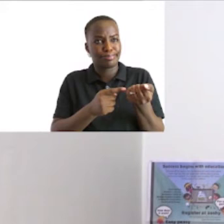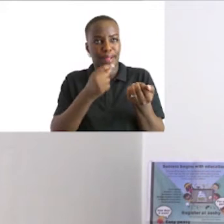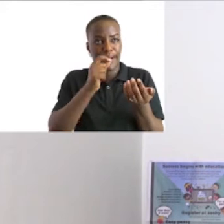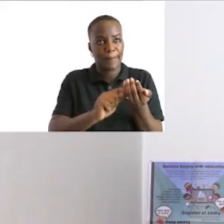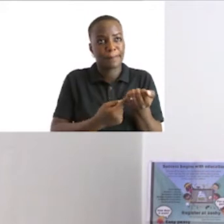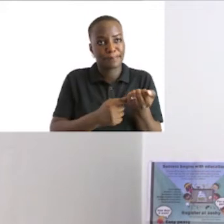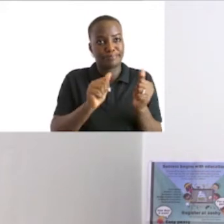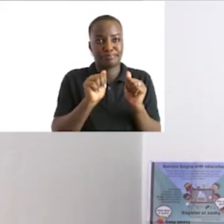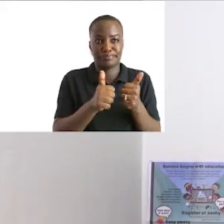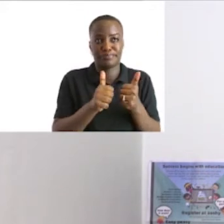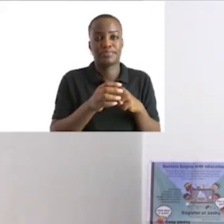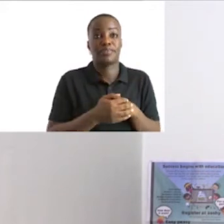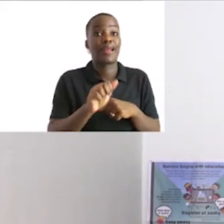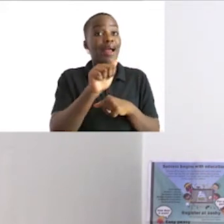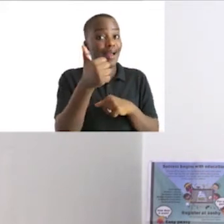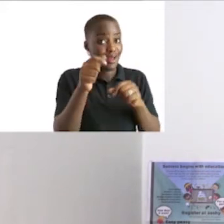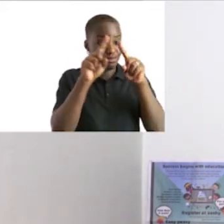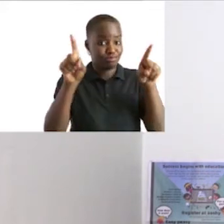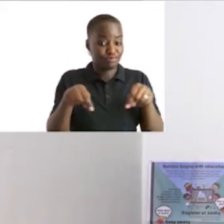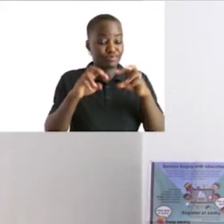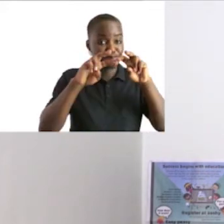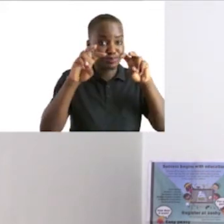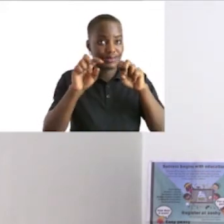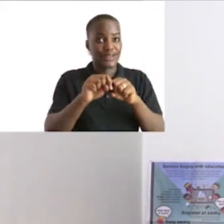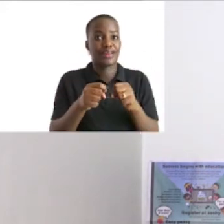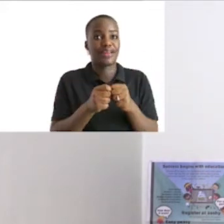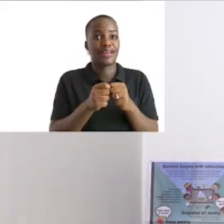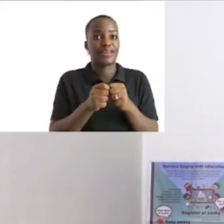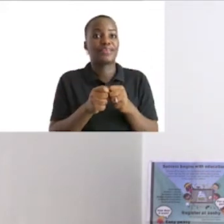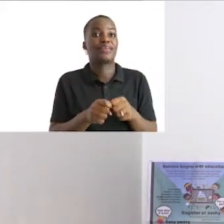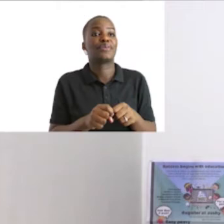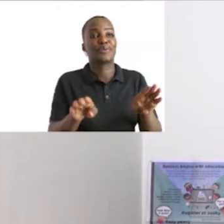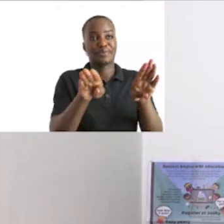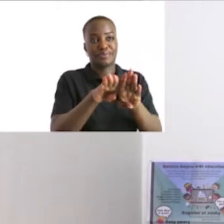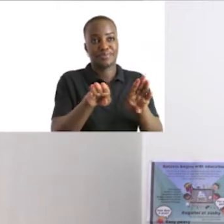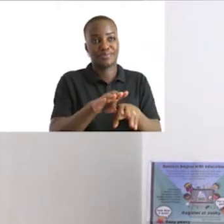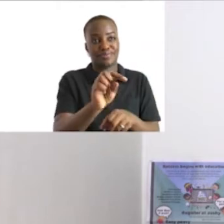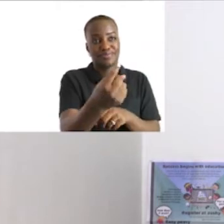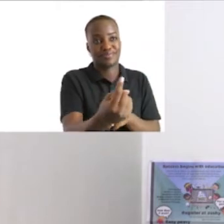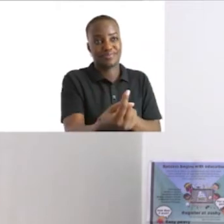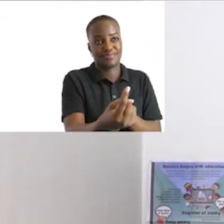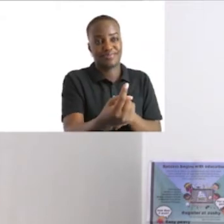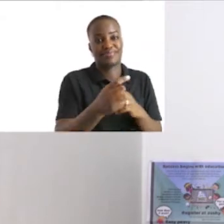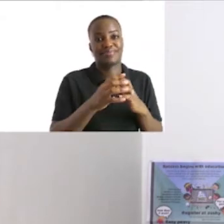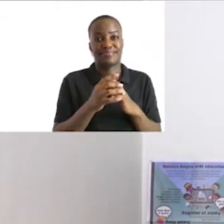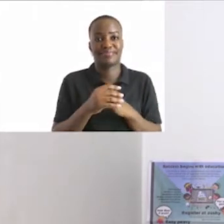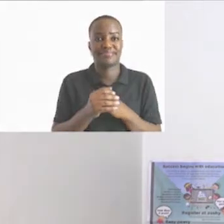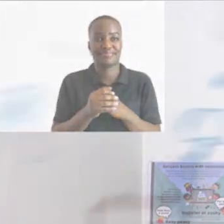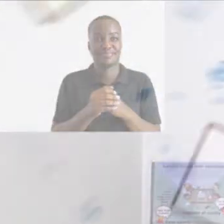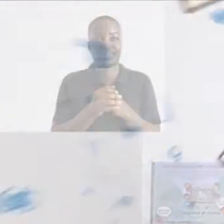round. The rest of the word searches, including this one, you are going to do by